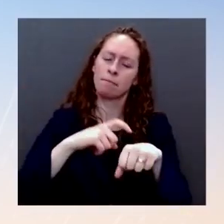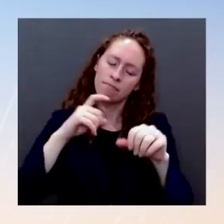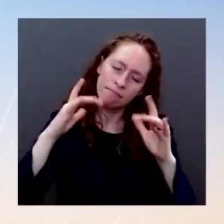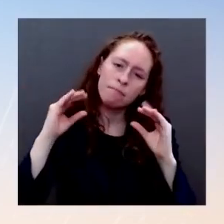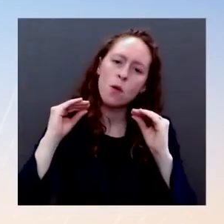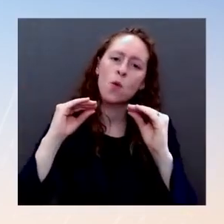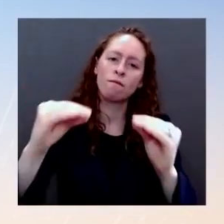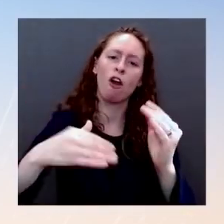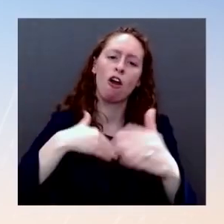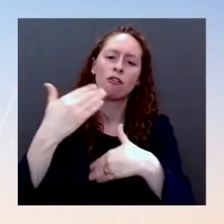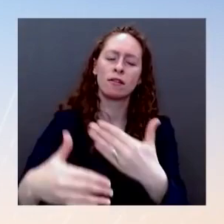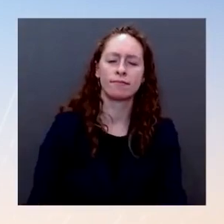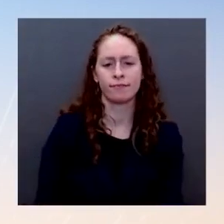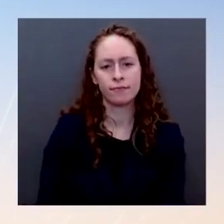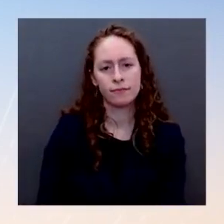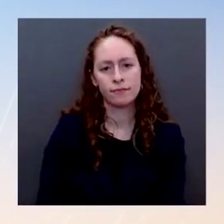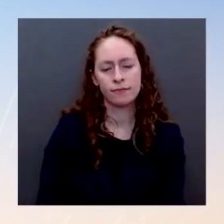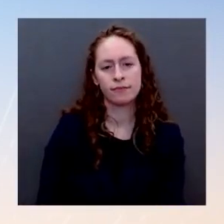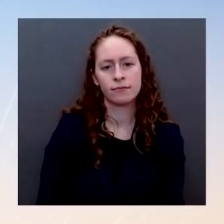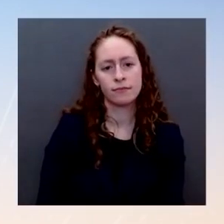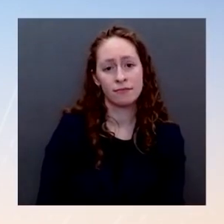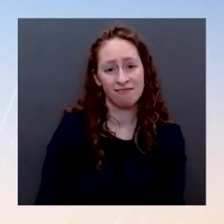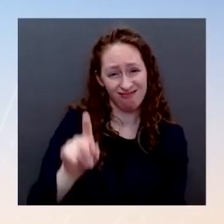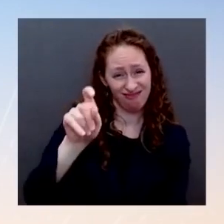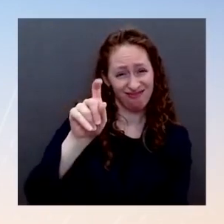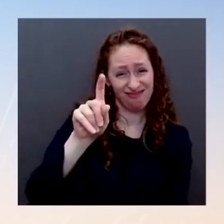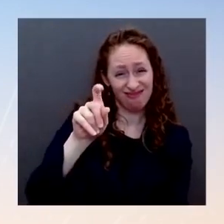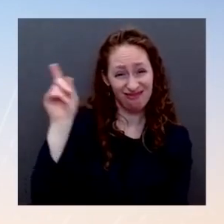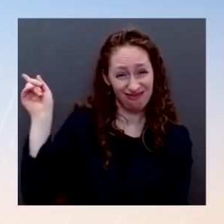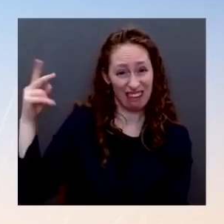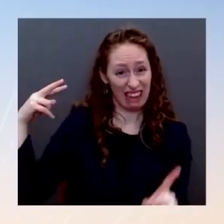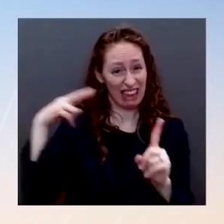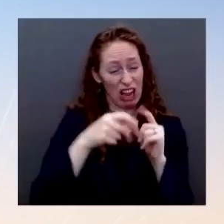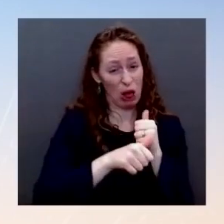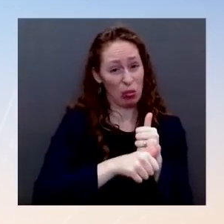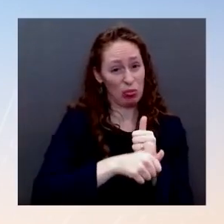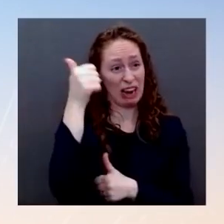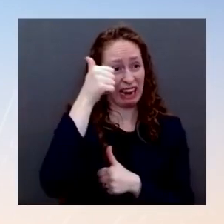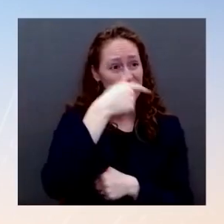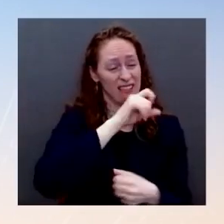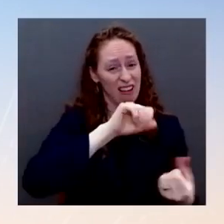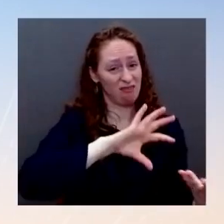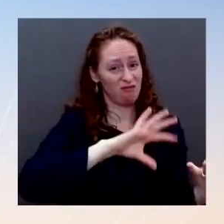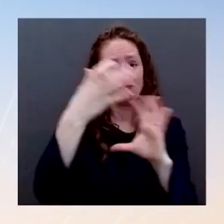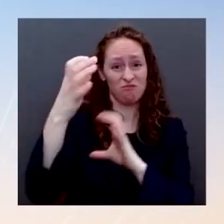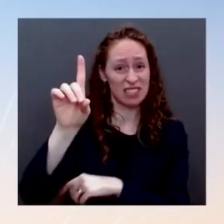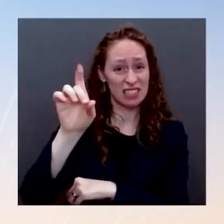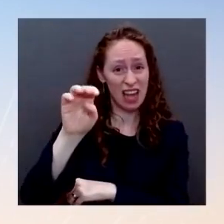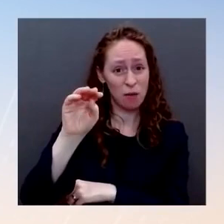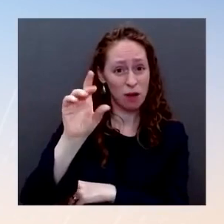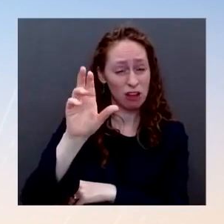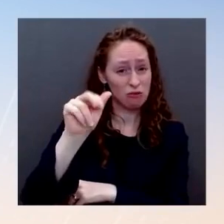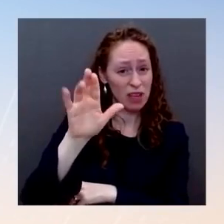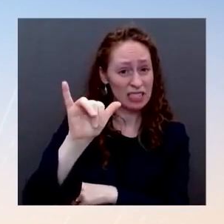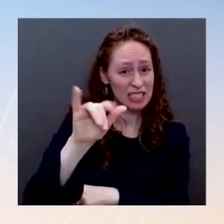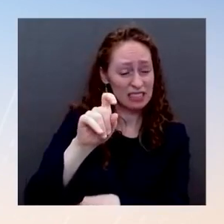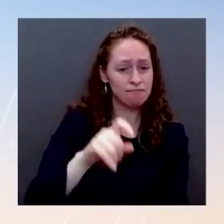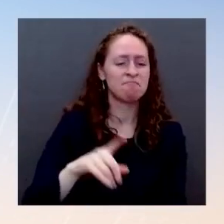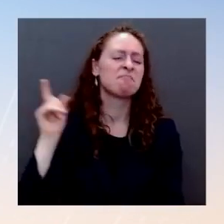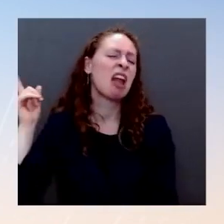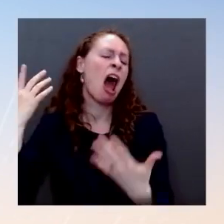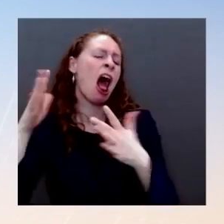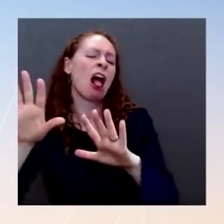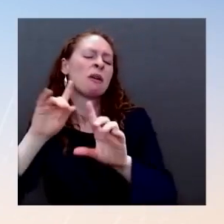the past. Okay. On the same issue, but a little more broadly, the polls keep showing again and again that something